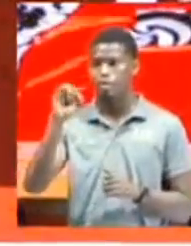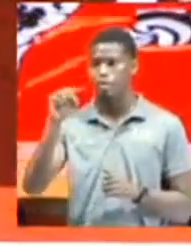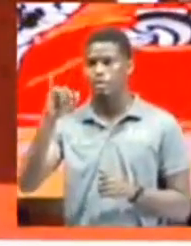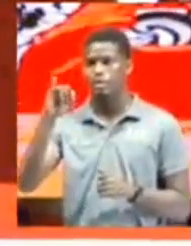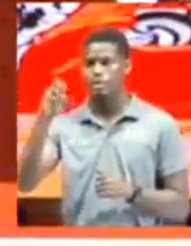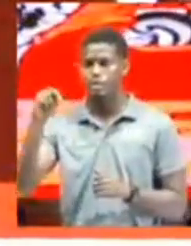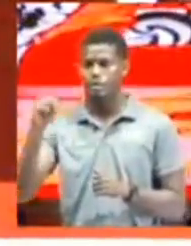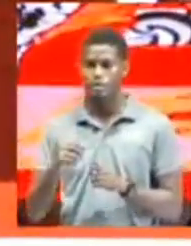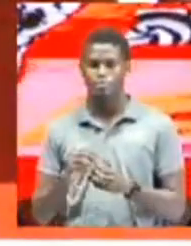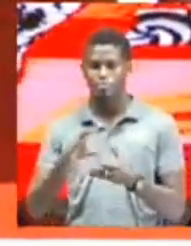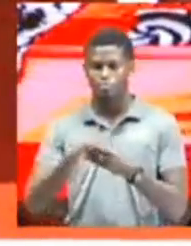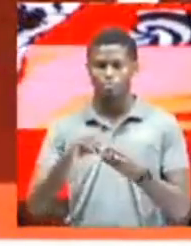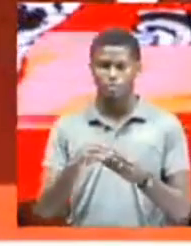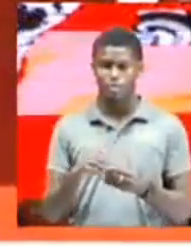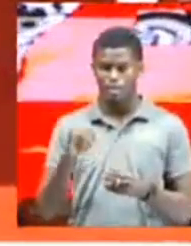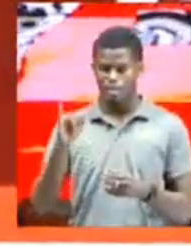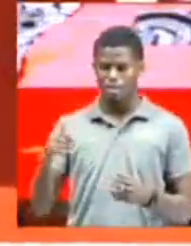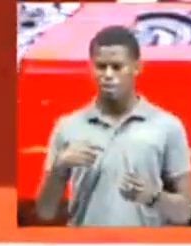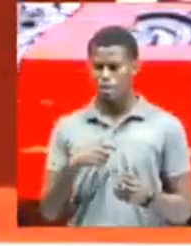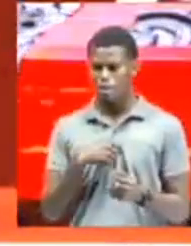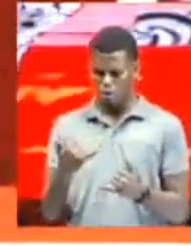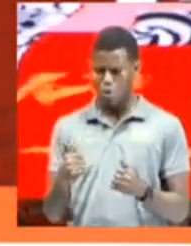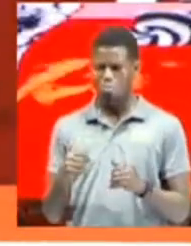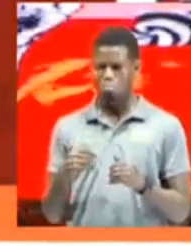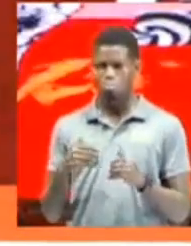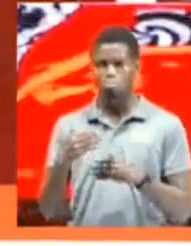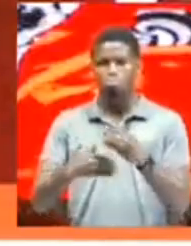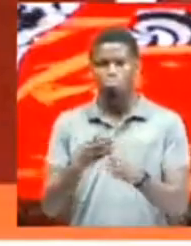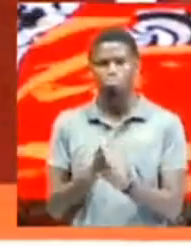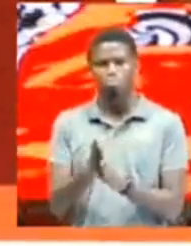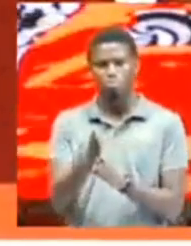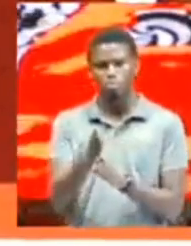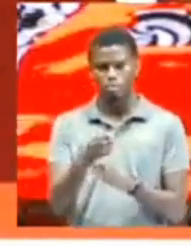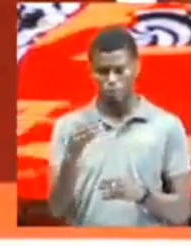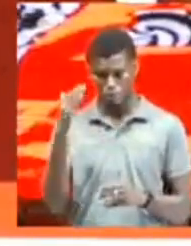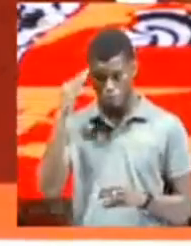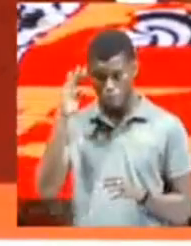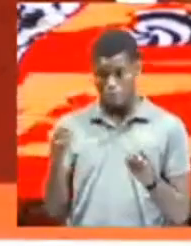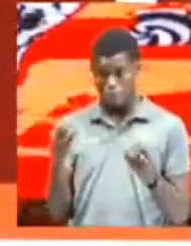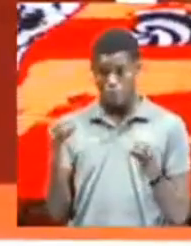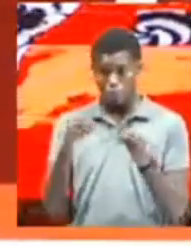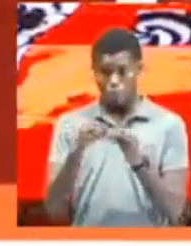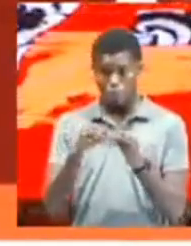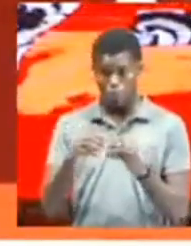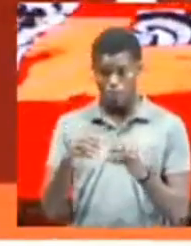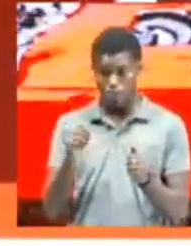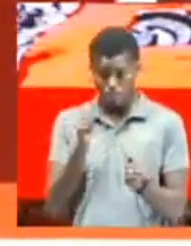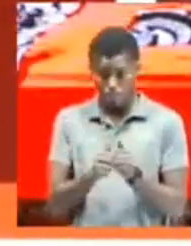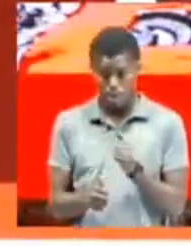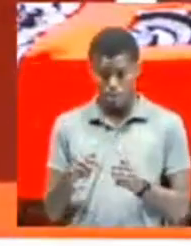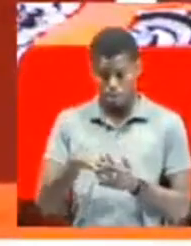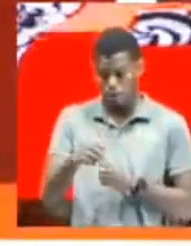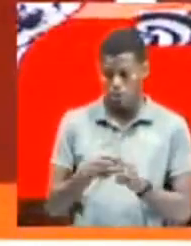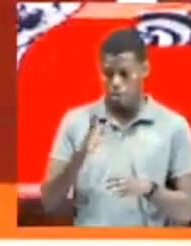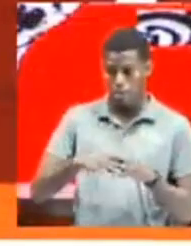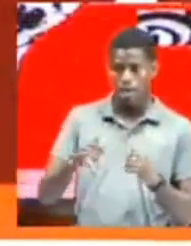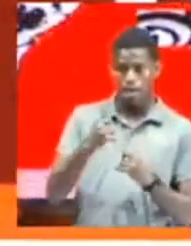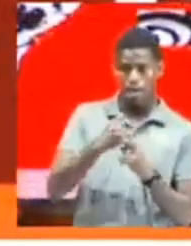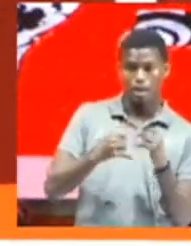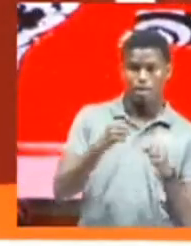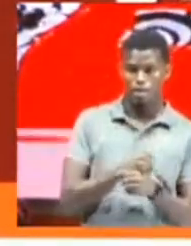track. You know how much more picnic passed this year than last year? 9